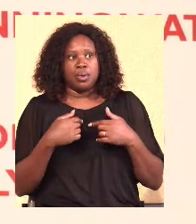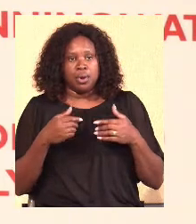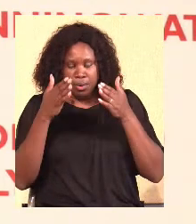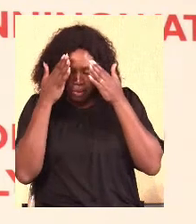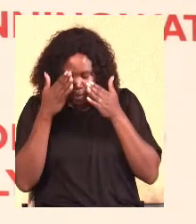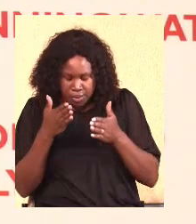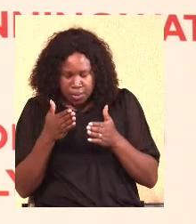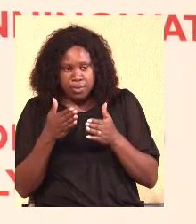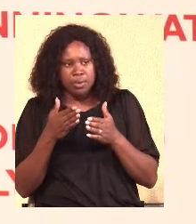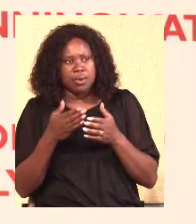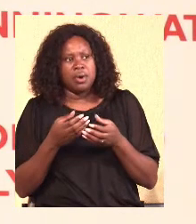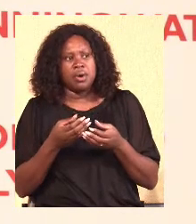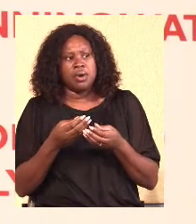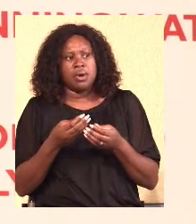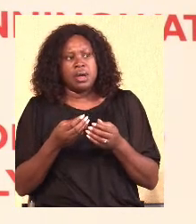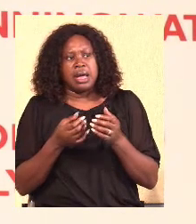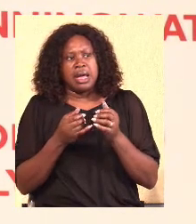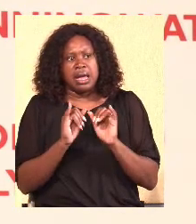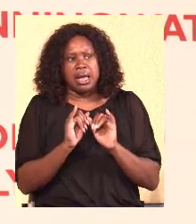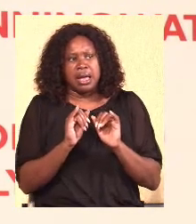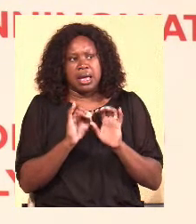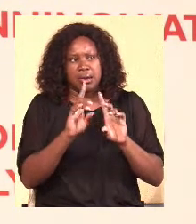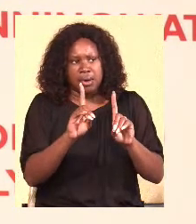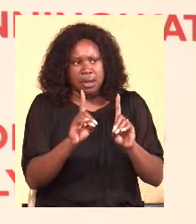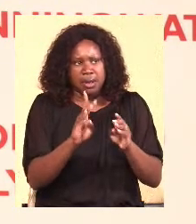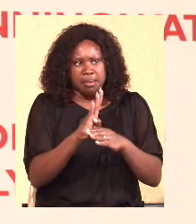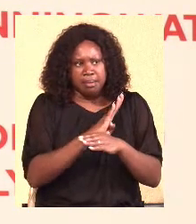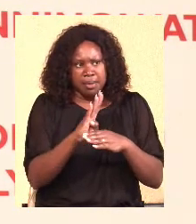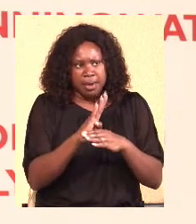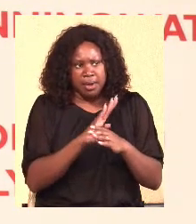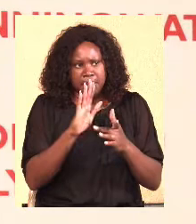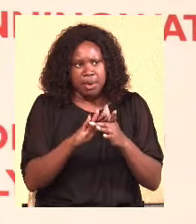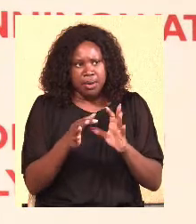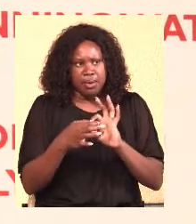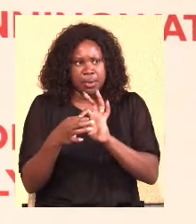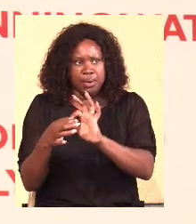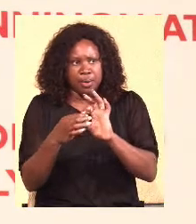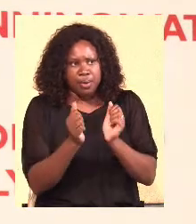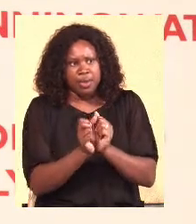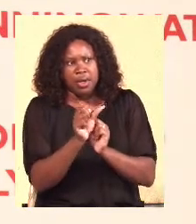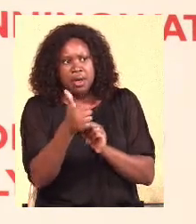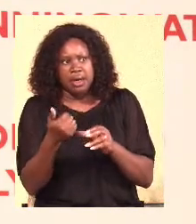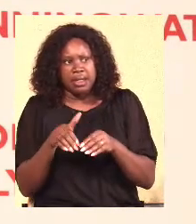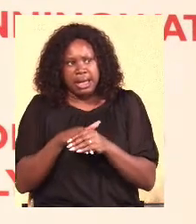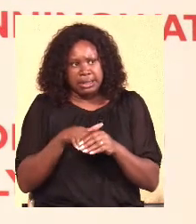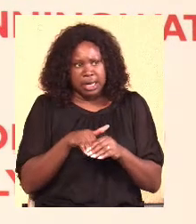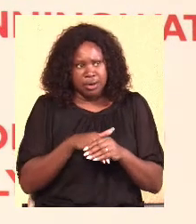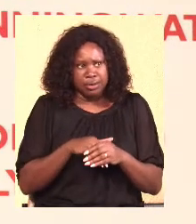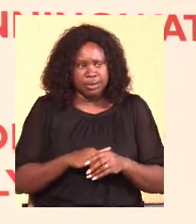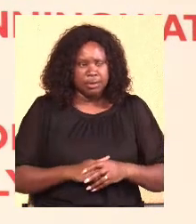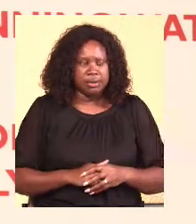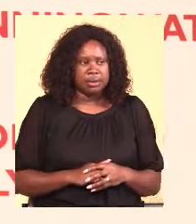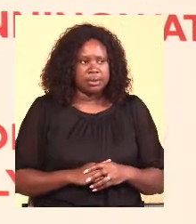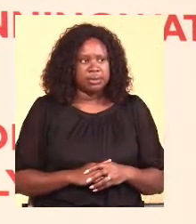education, and also aspect of business in terms of collaborating with other stakeholders.